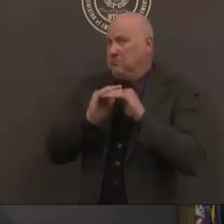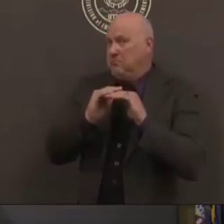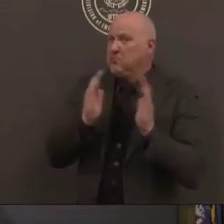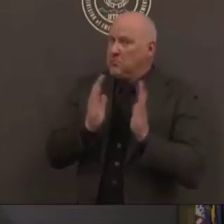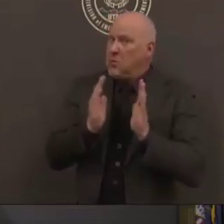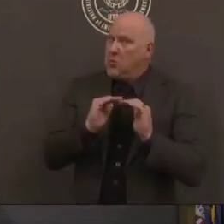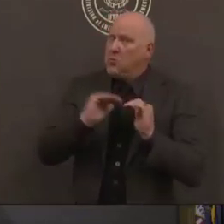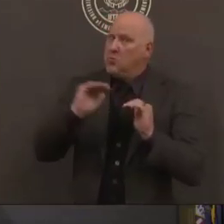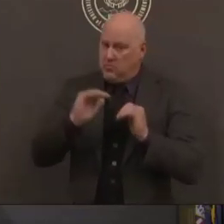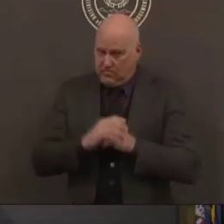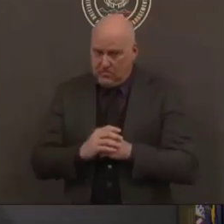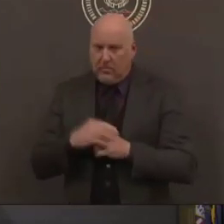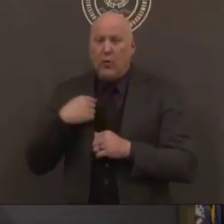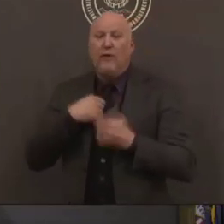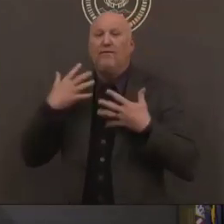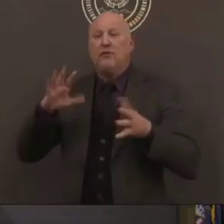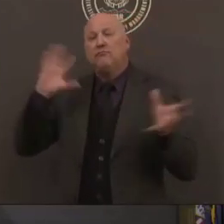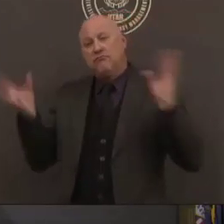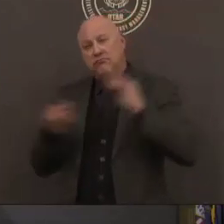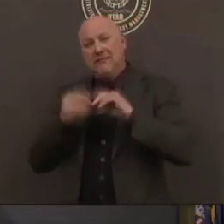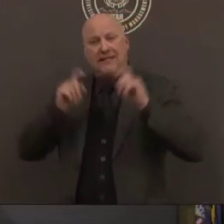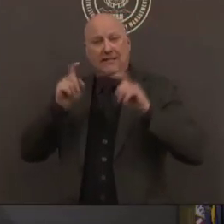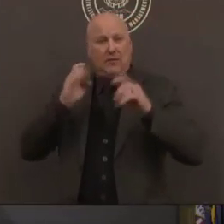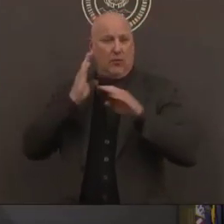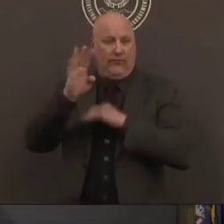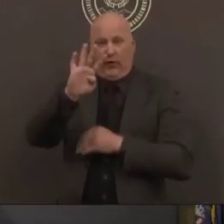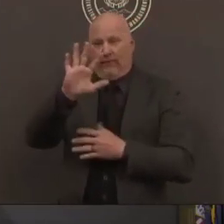45,786 individuals for COVID, an increase of